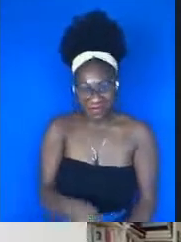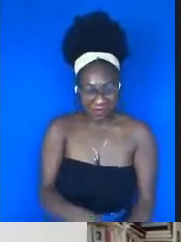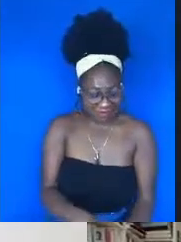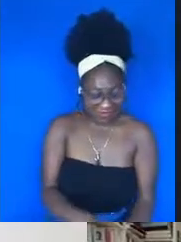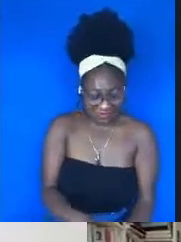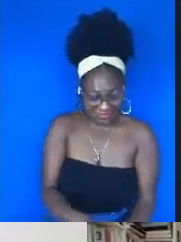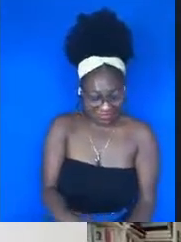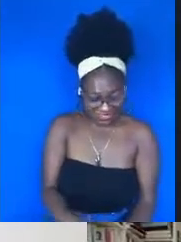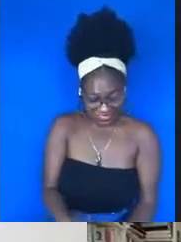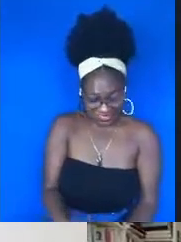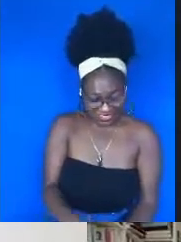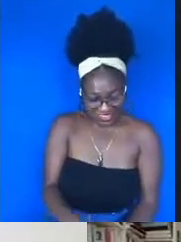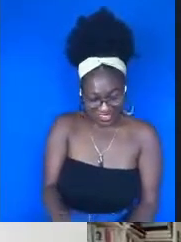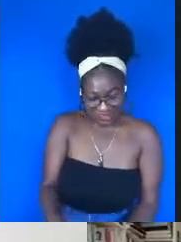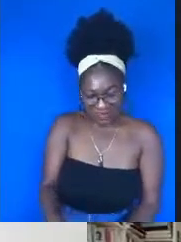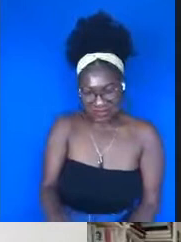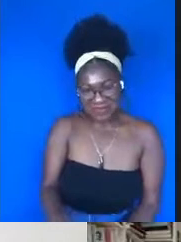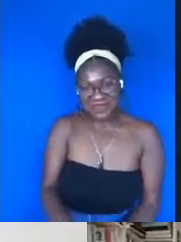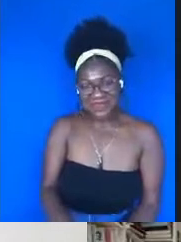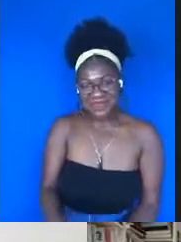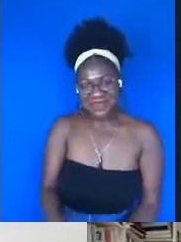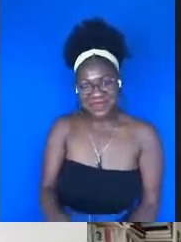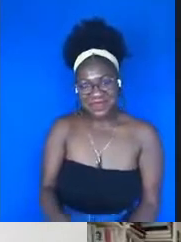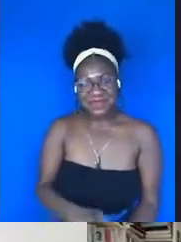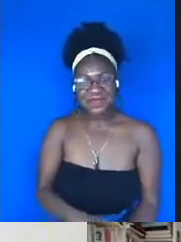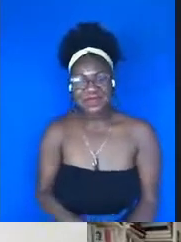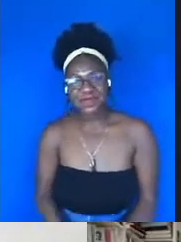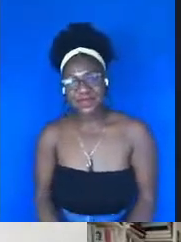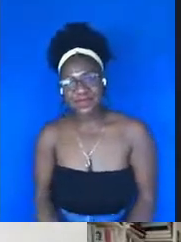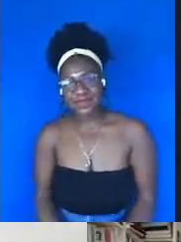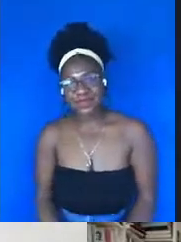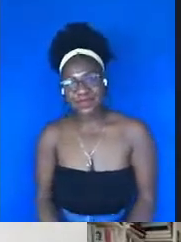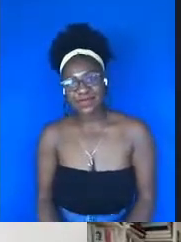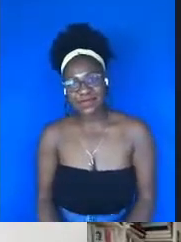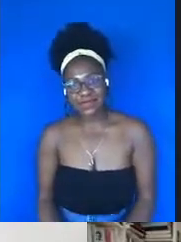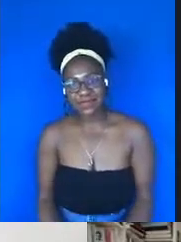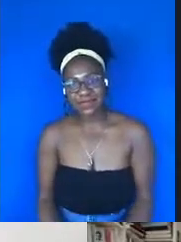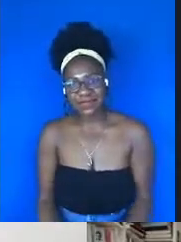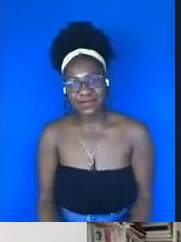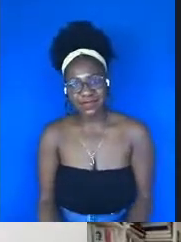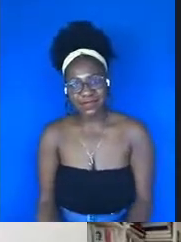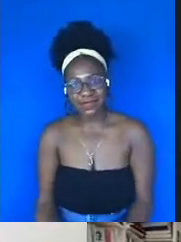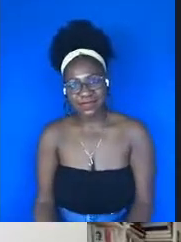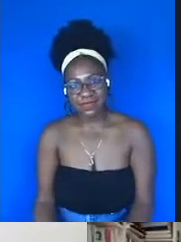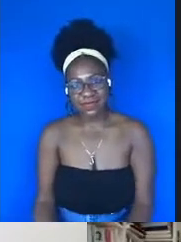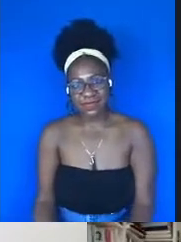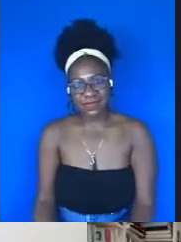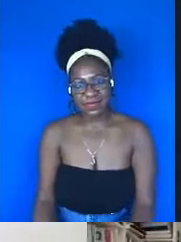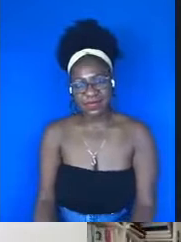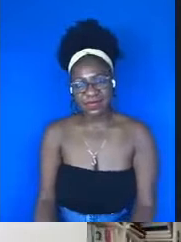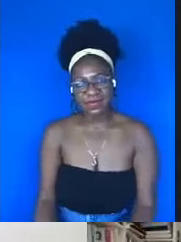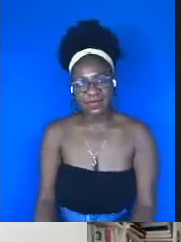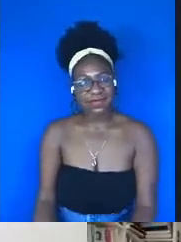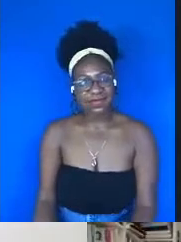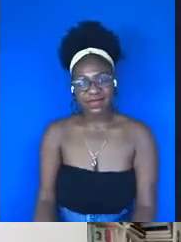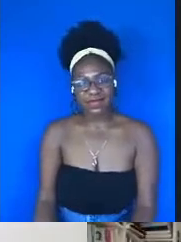BARD bring to all of us? How do you find your way in? And is it just about doing those great roles? Because I also think